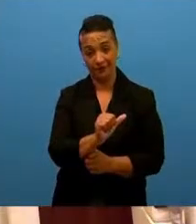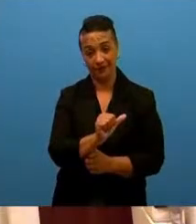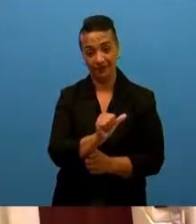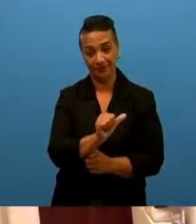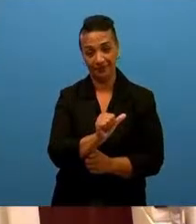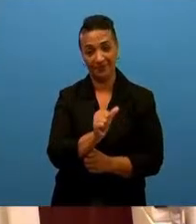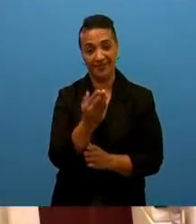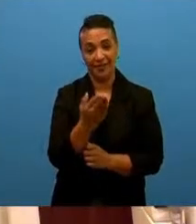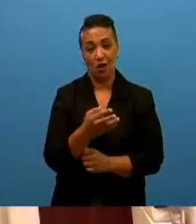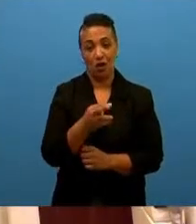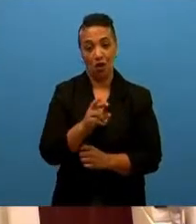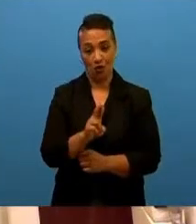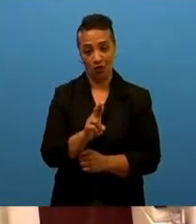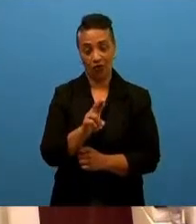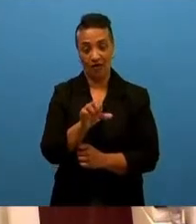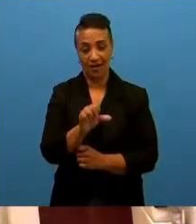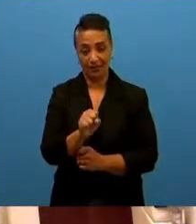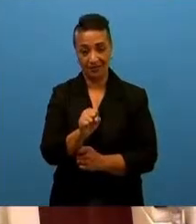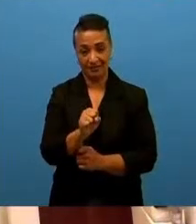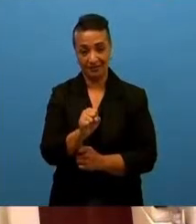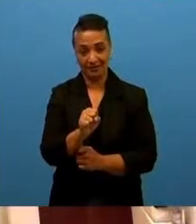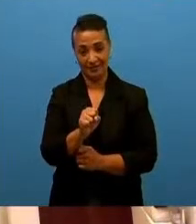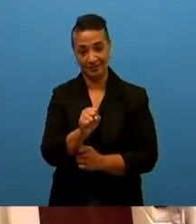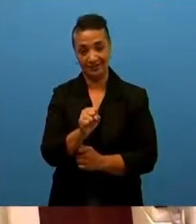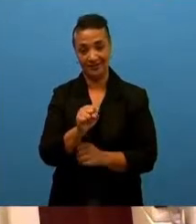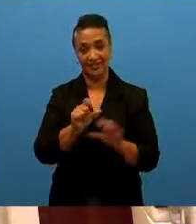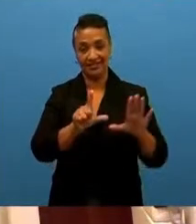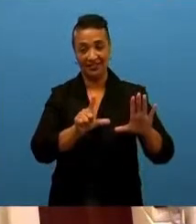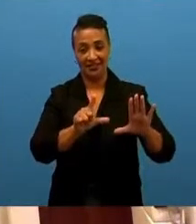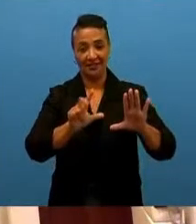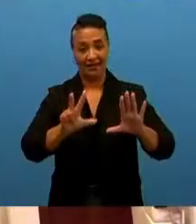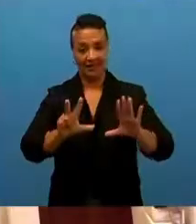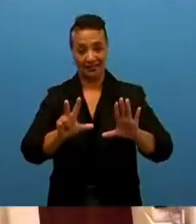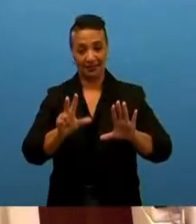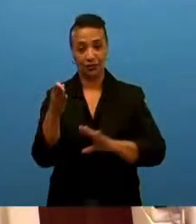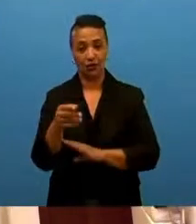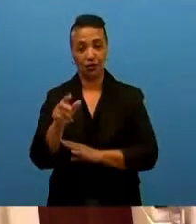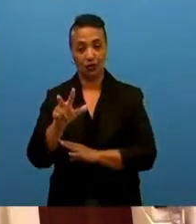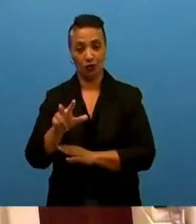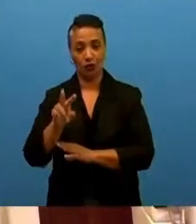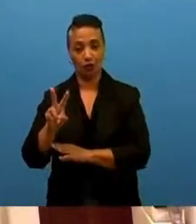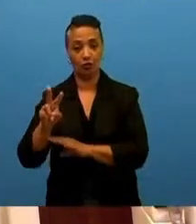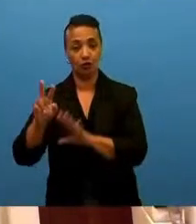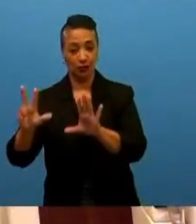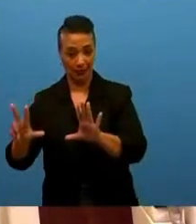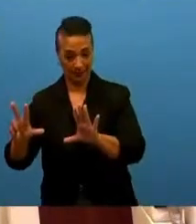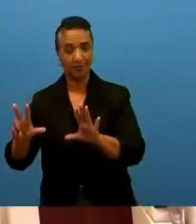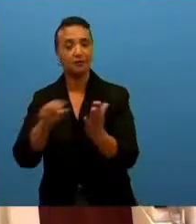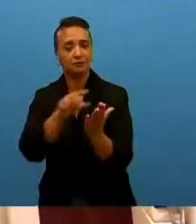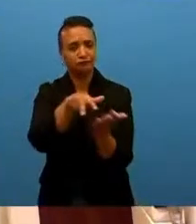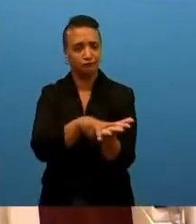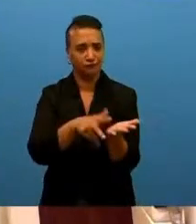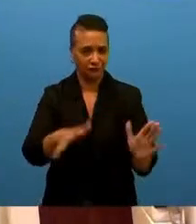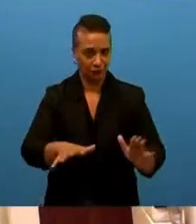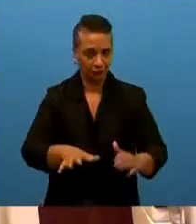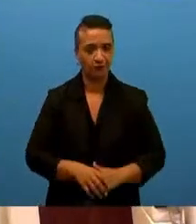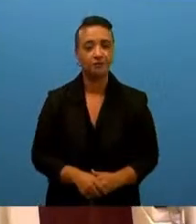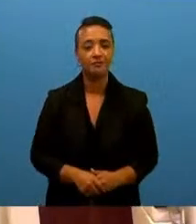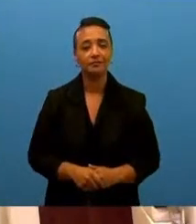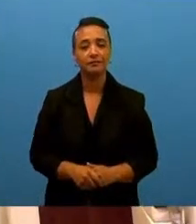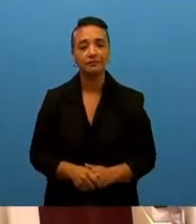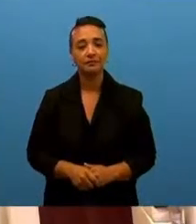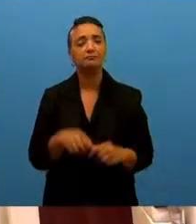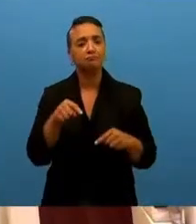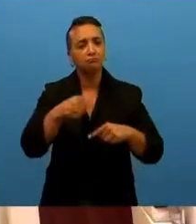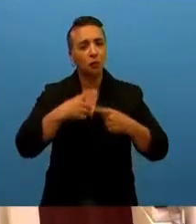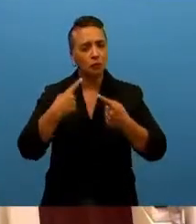A/RES/78/328 on the matter. The resolution merely decided to continue consideration of possible